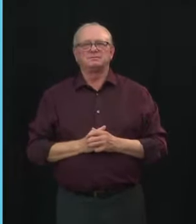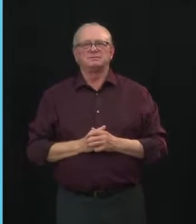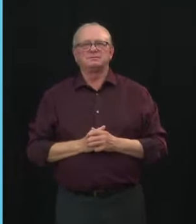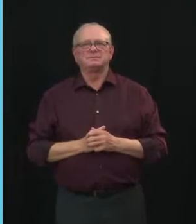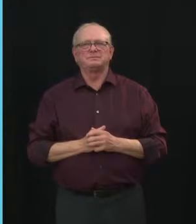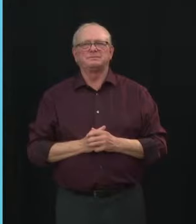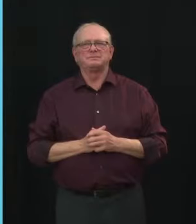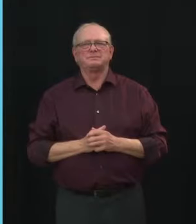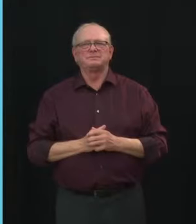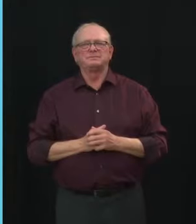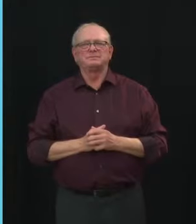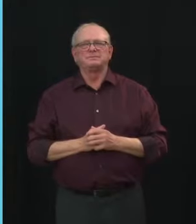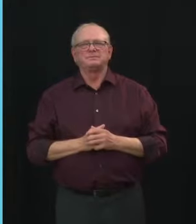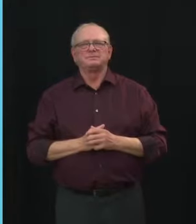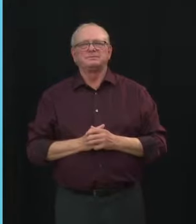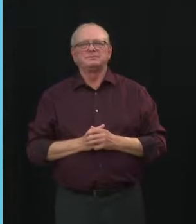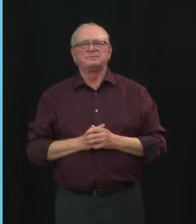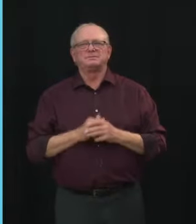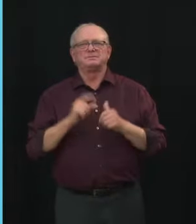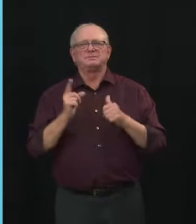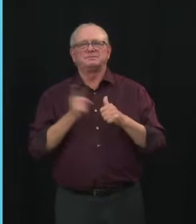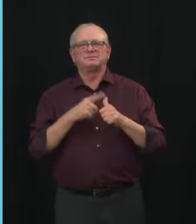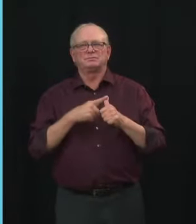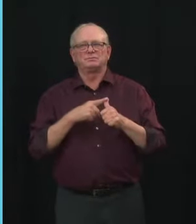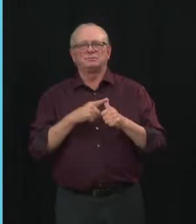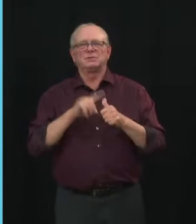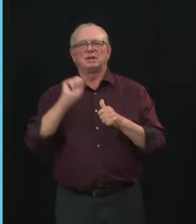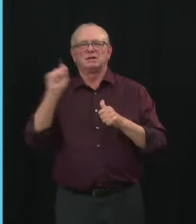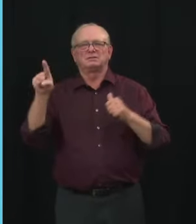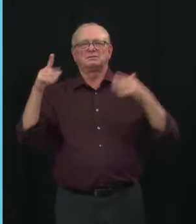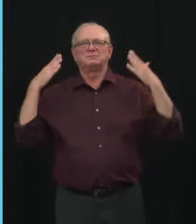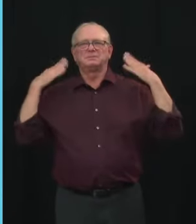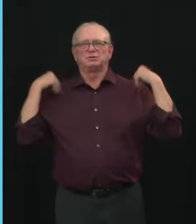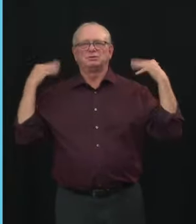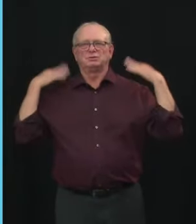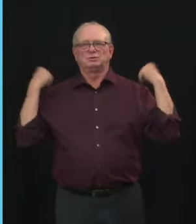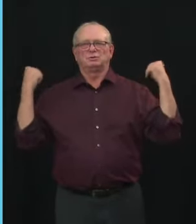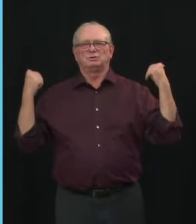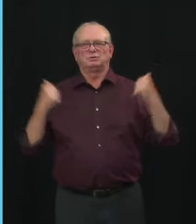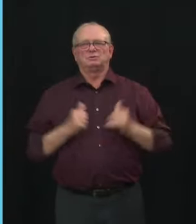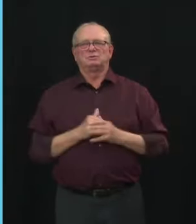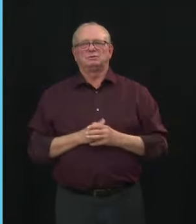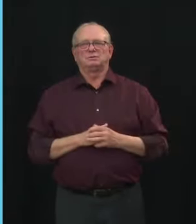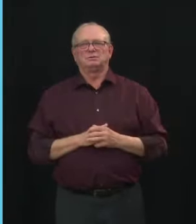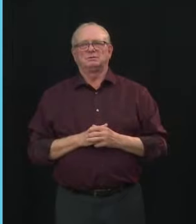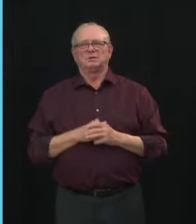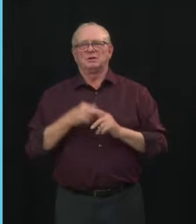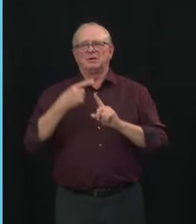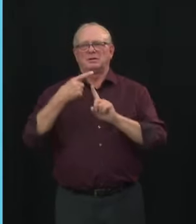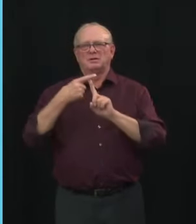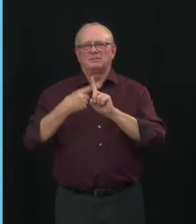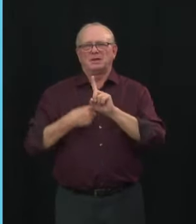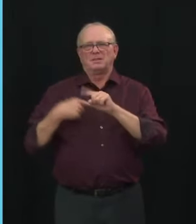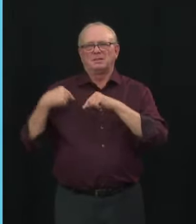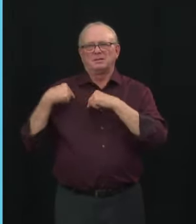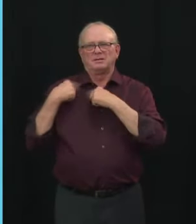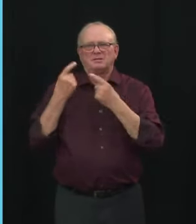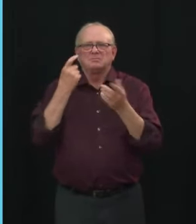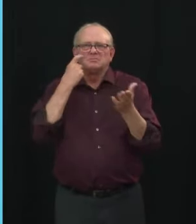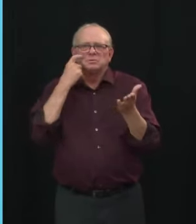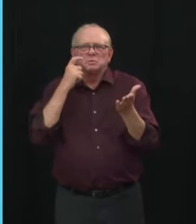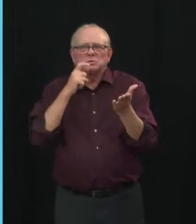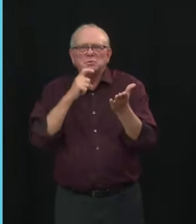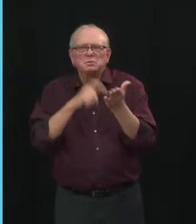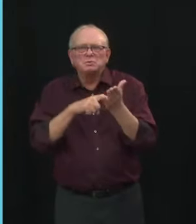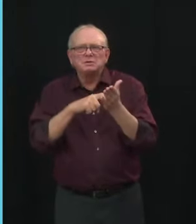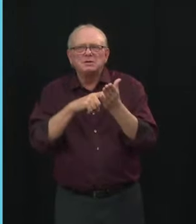This question is for the health minister. For basically the last month, we've noticed reports online of